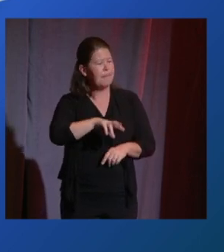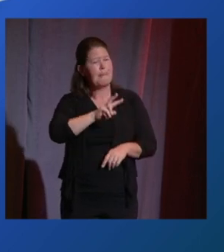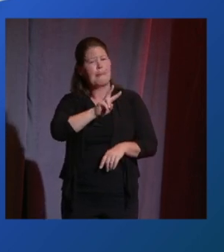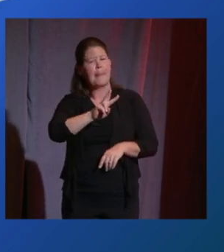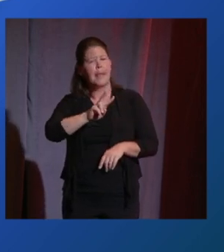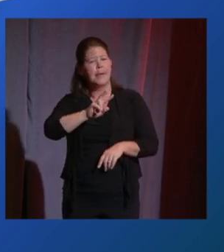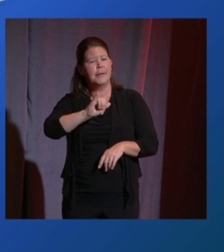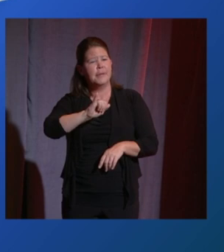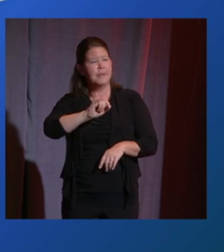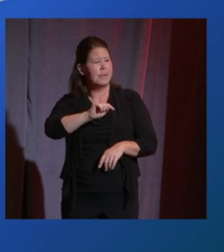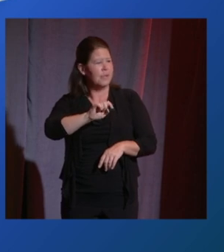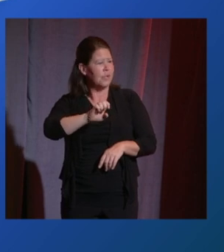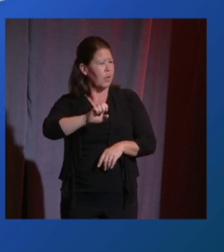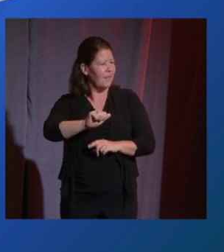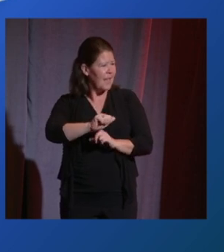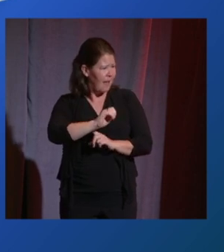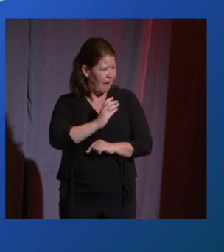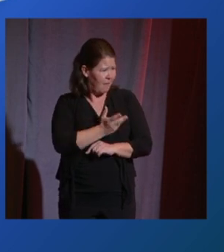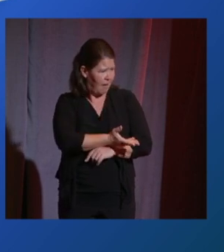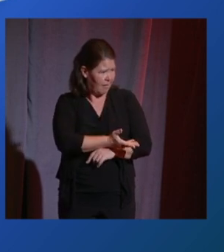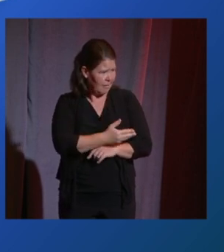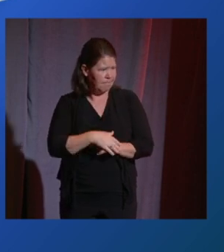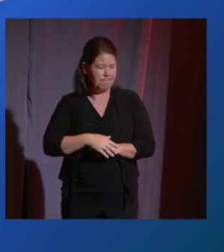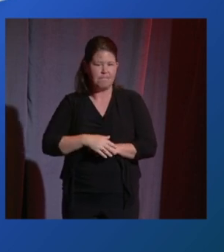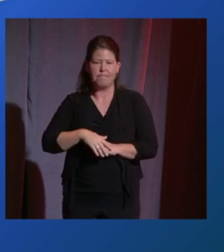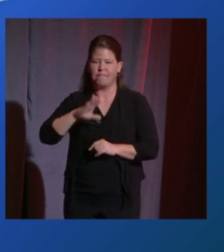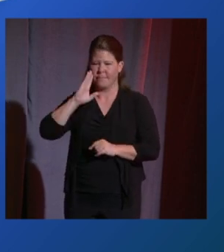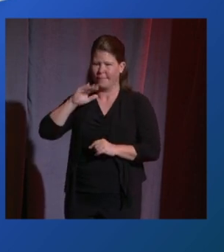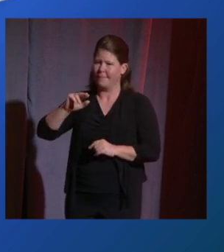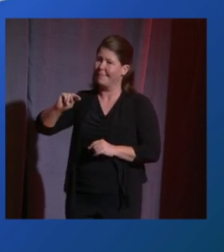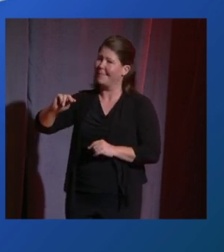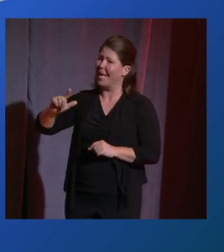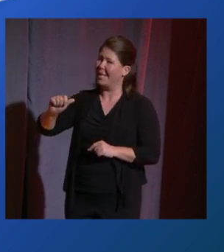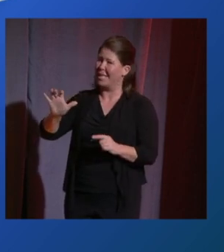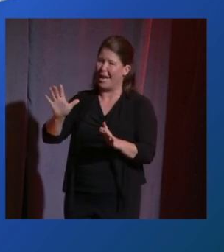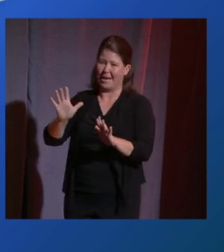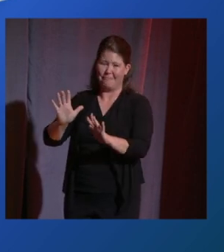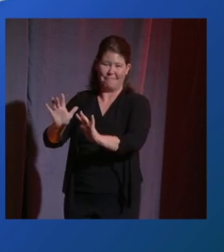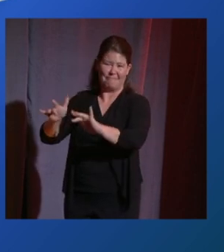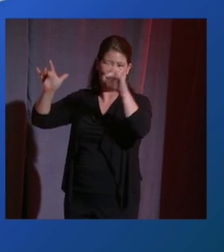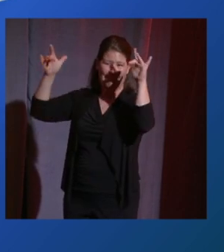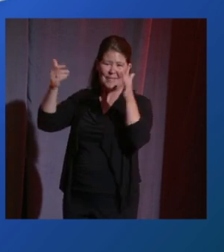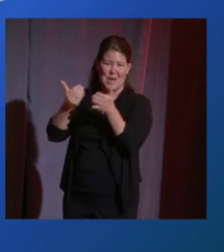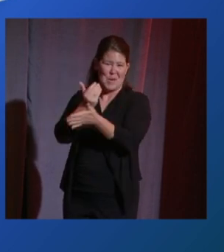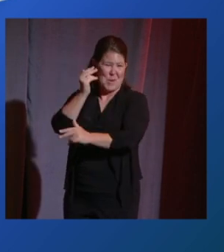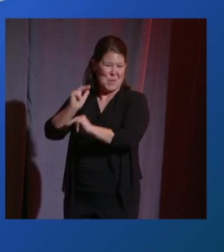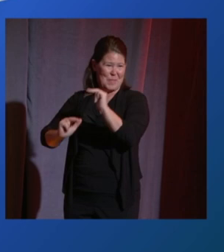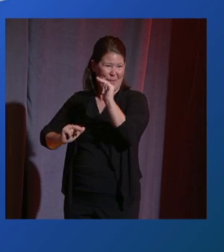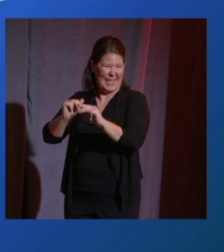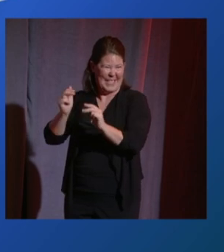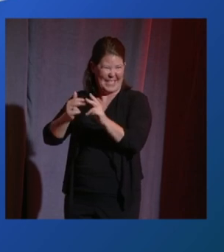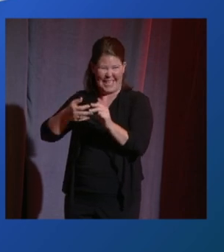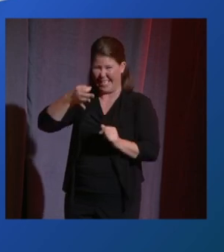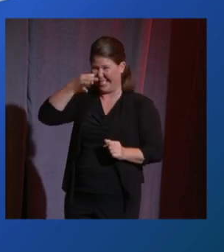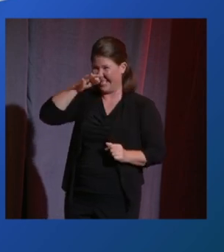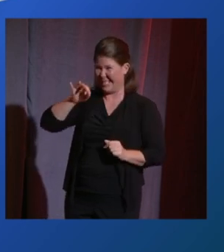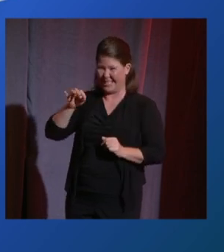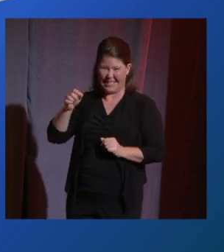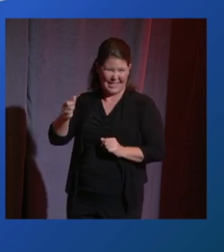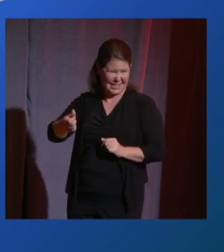notice that NGA has a a shiny new building um under construction not far from here